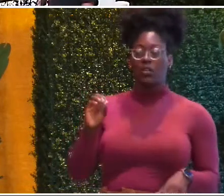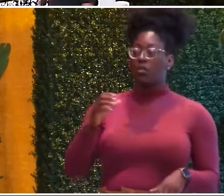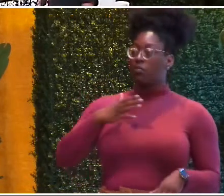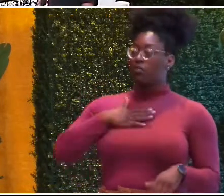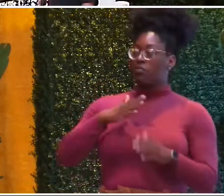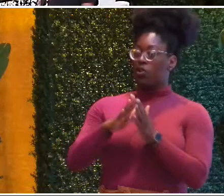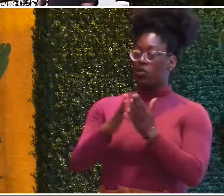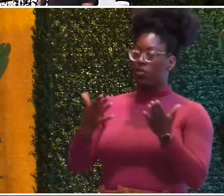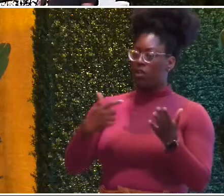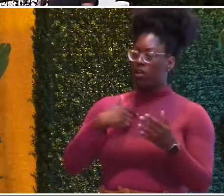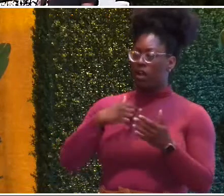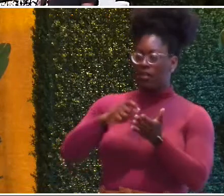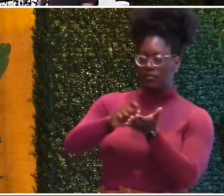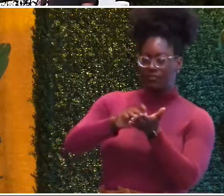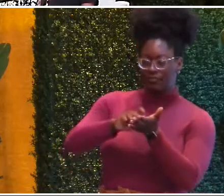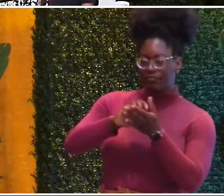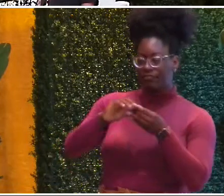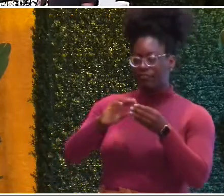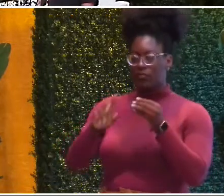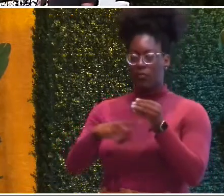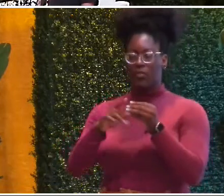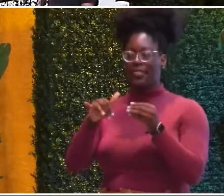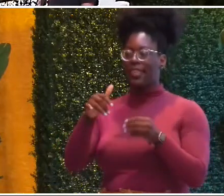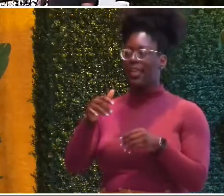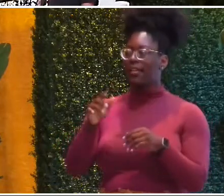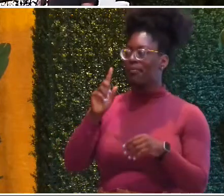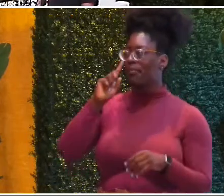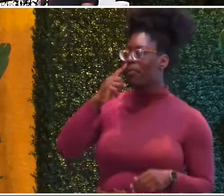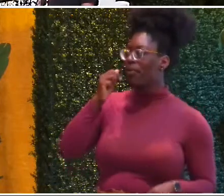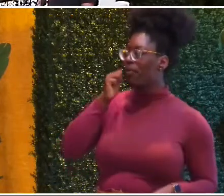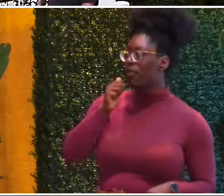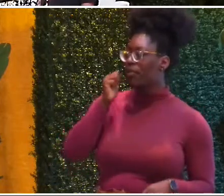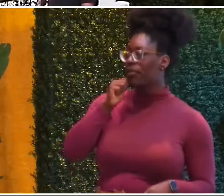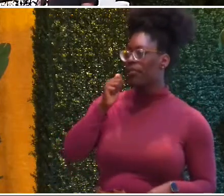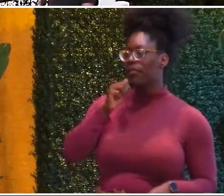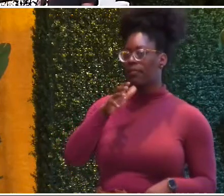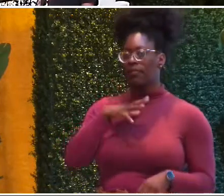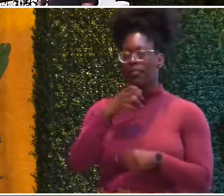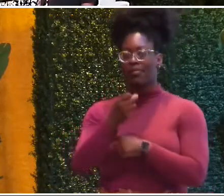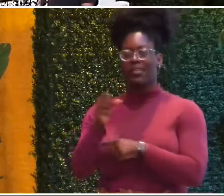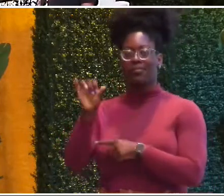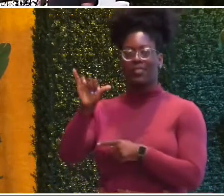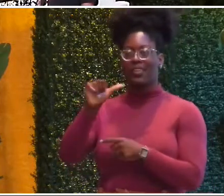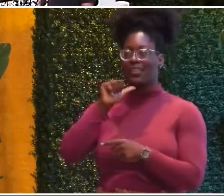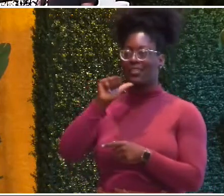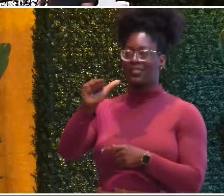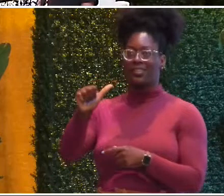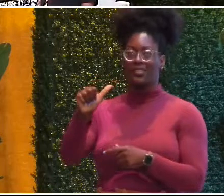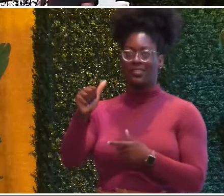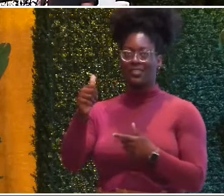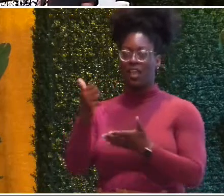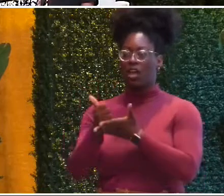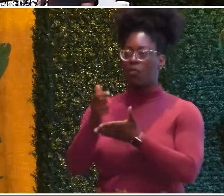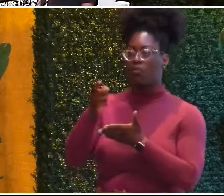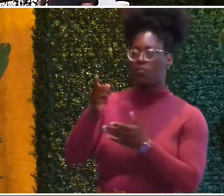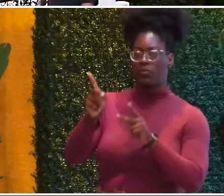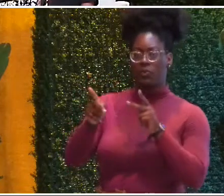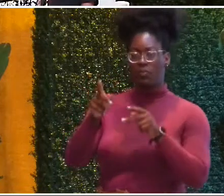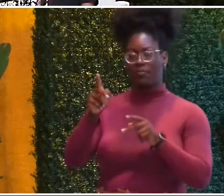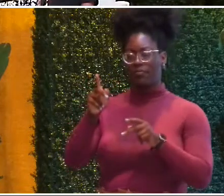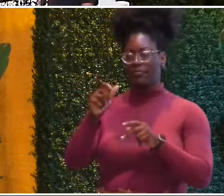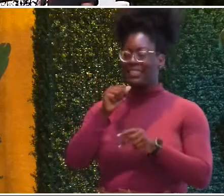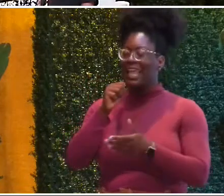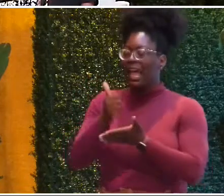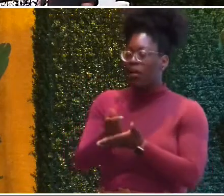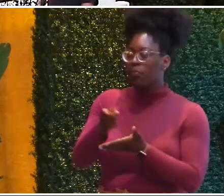that lived, day-to-day, boring, mundane feminism, what doesn't get you on a television screen and doesn't get you attention, is because that